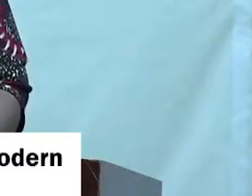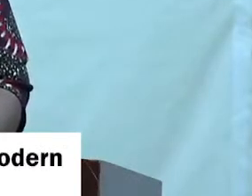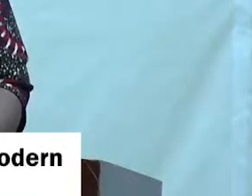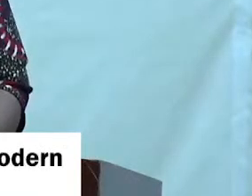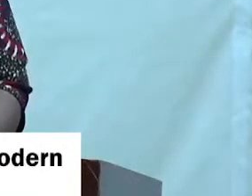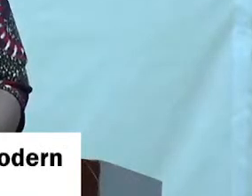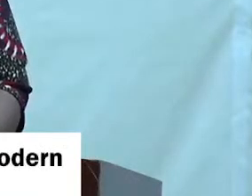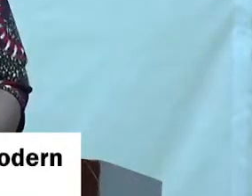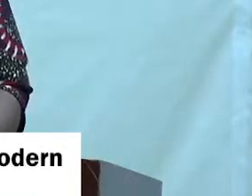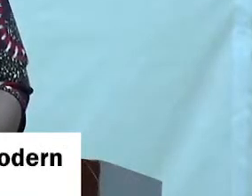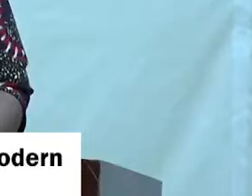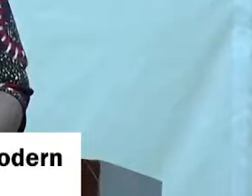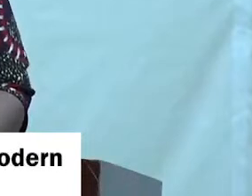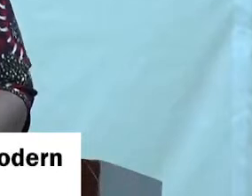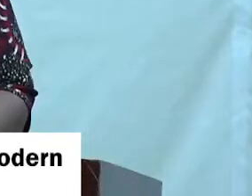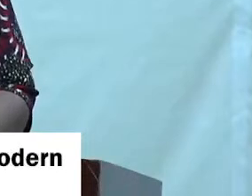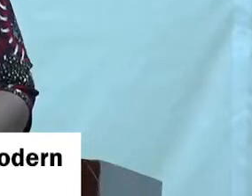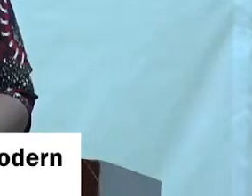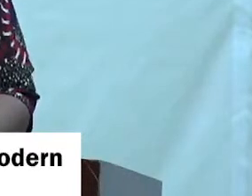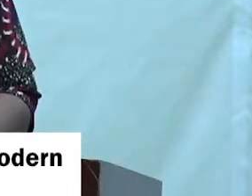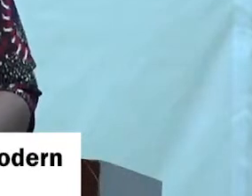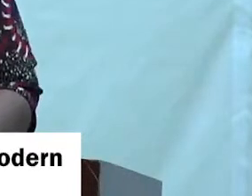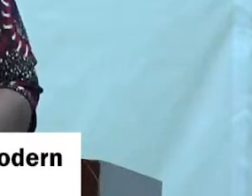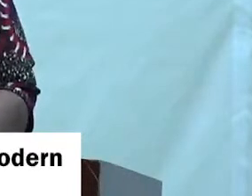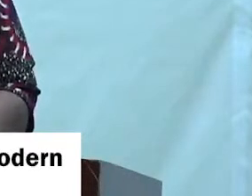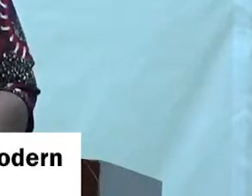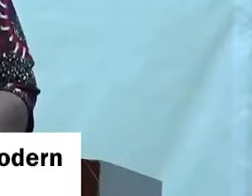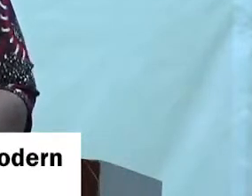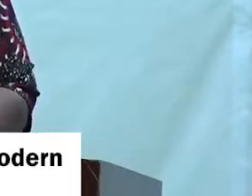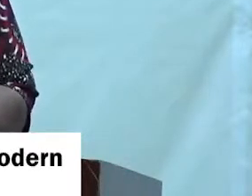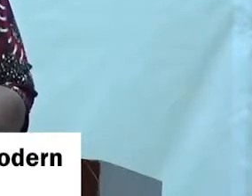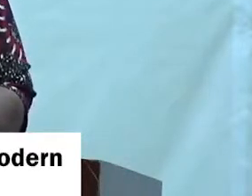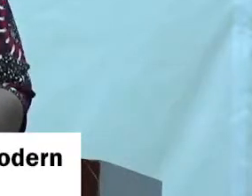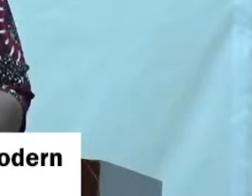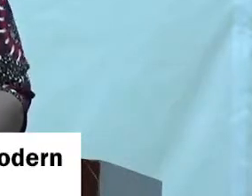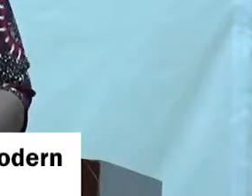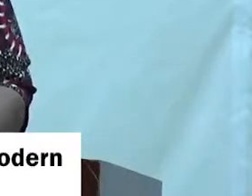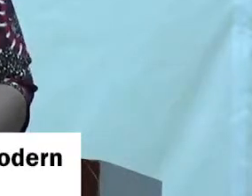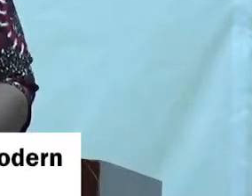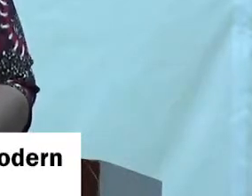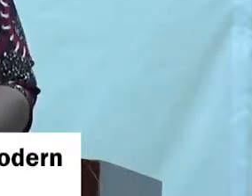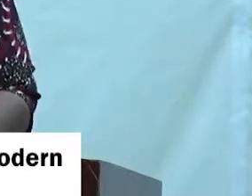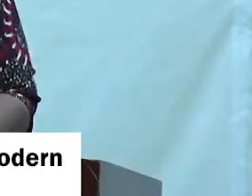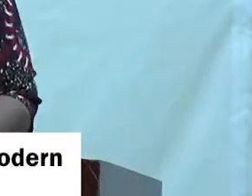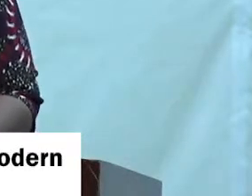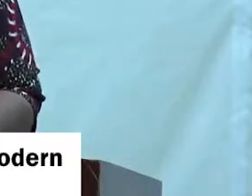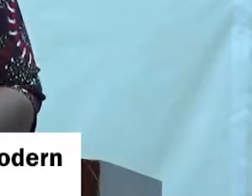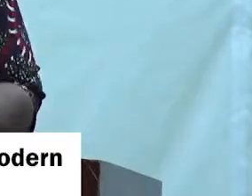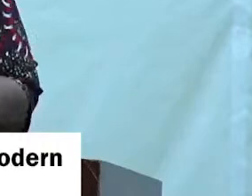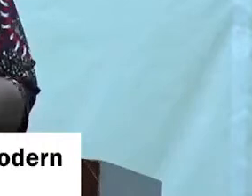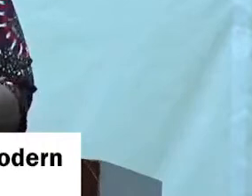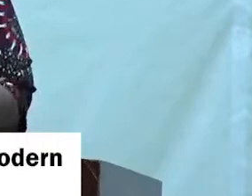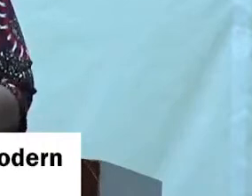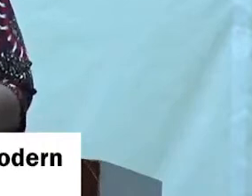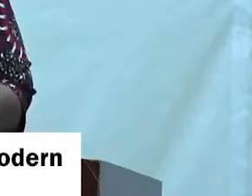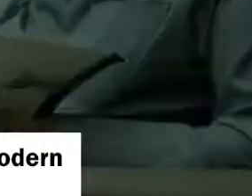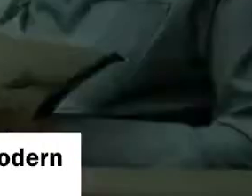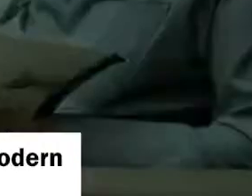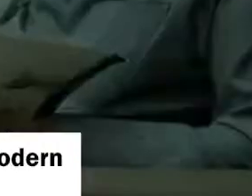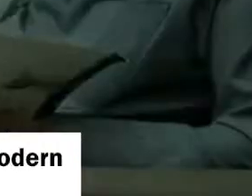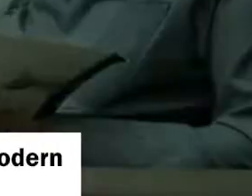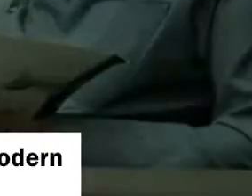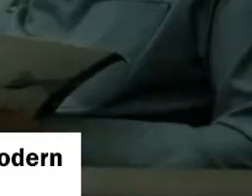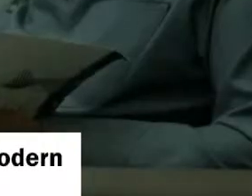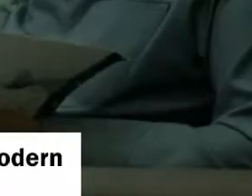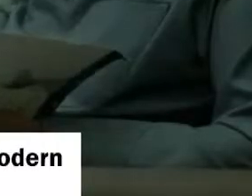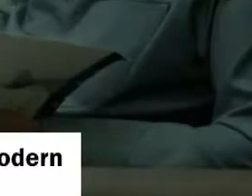radio, rulers, and ruled in the Fourth Republic, setting the tone nicely for this evening's lecture, which is the